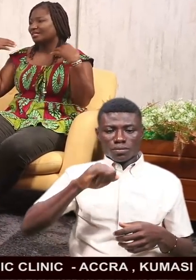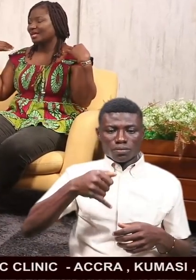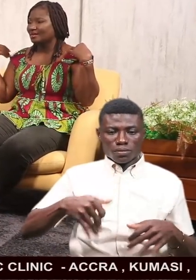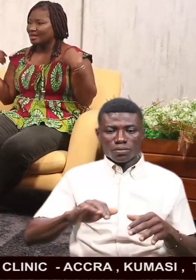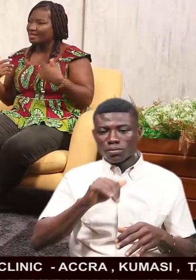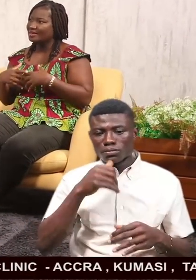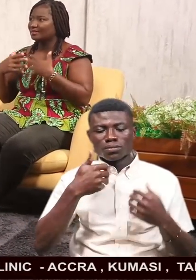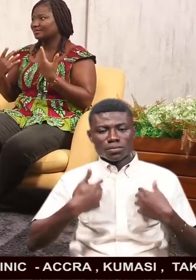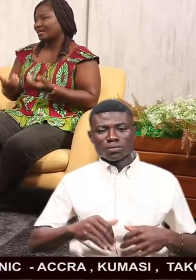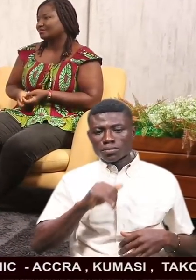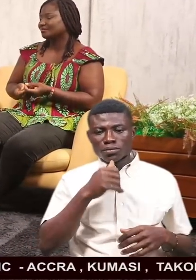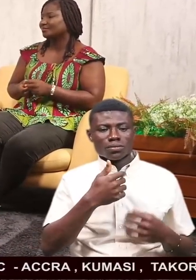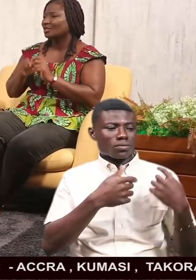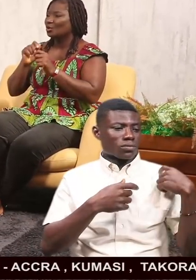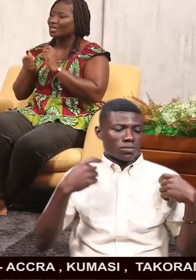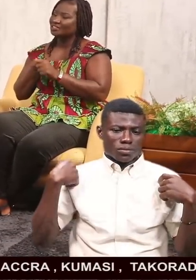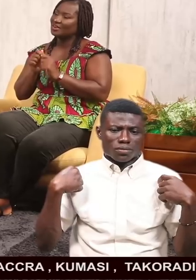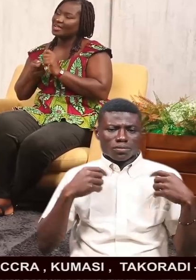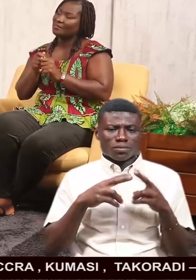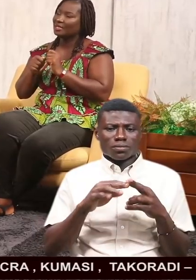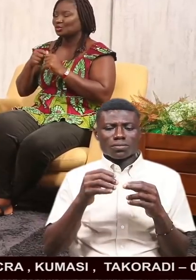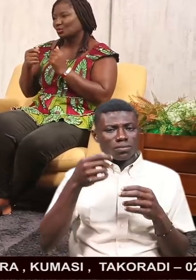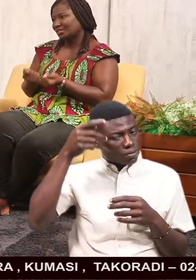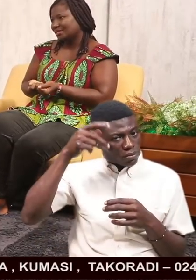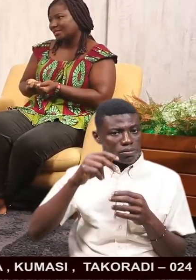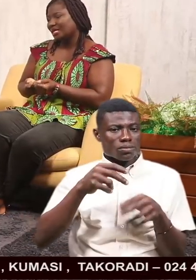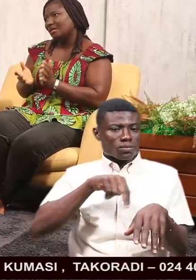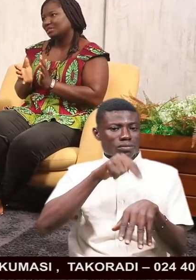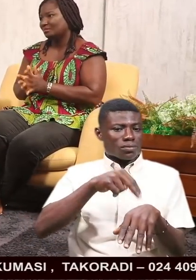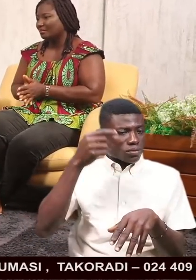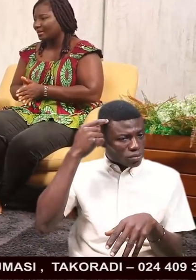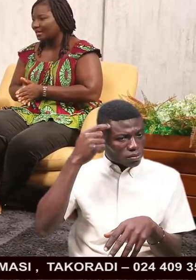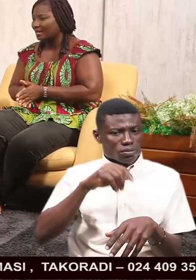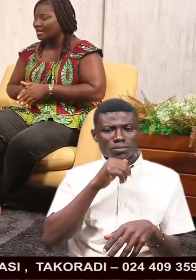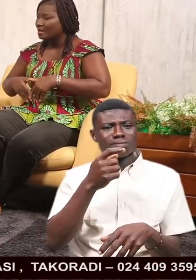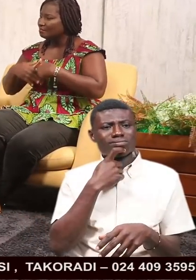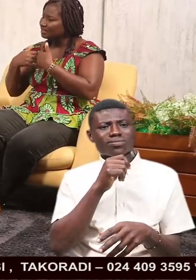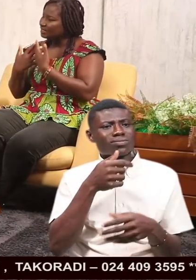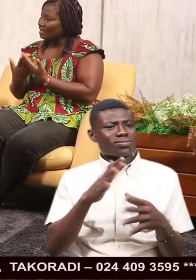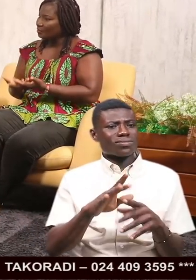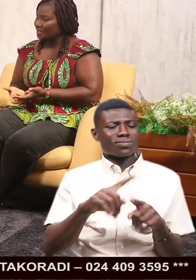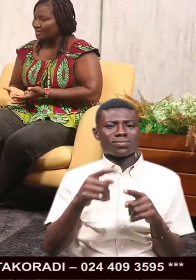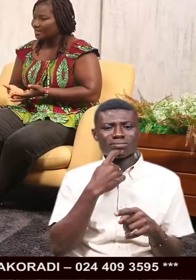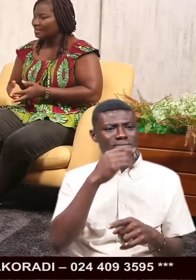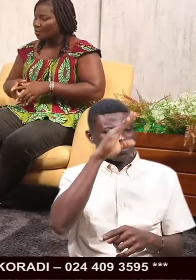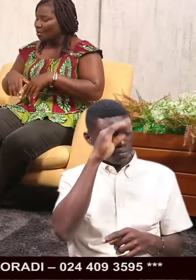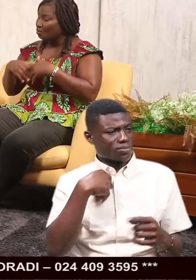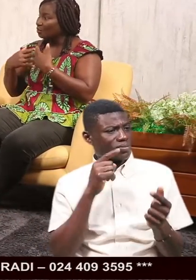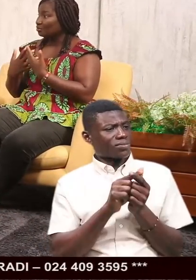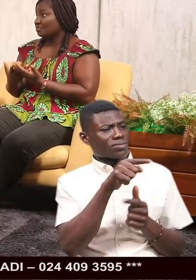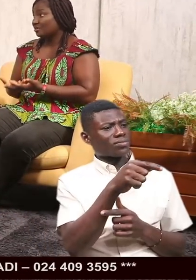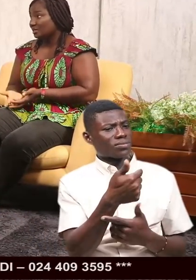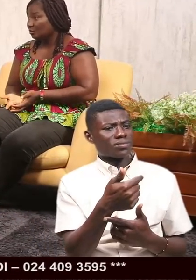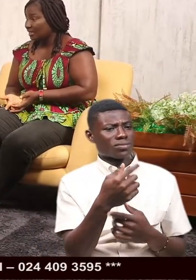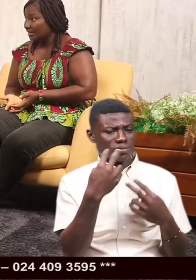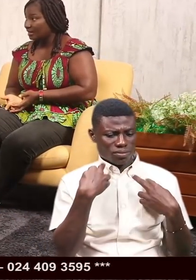And shout out the eye ninsa. O natural hair men twisty. Nam sebema. Michia we. When we